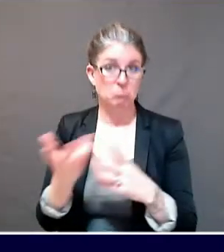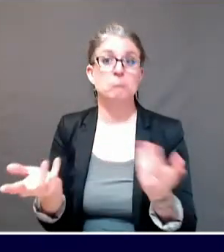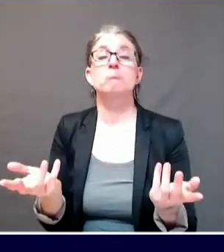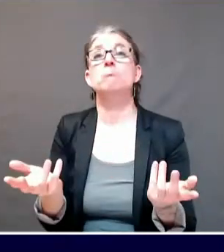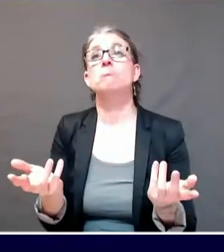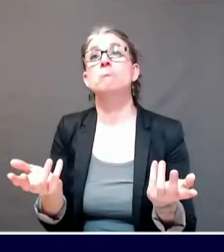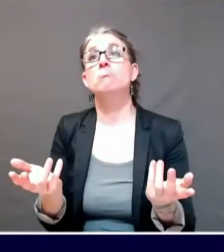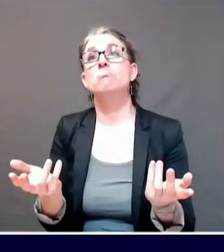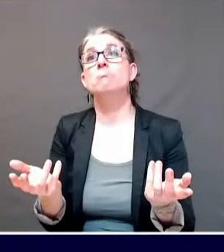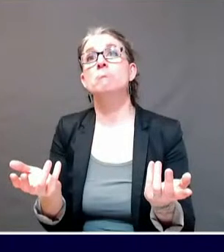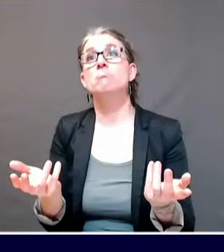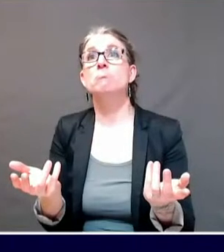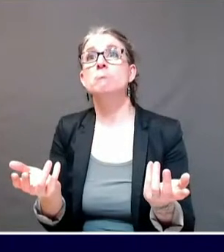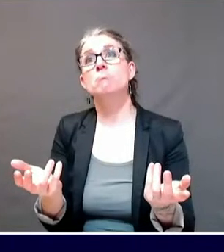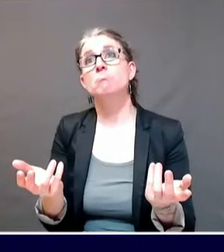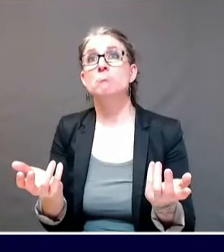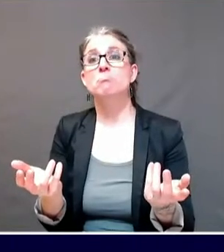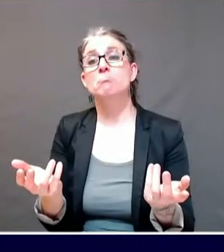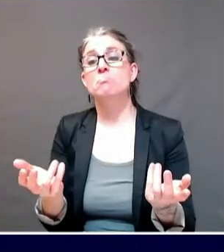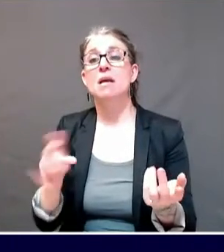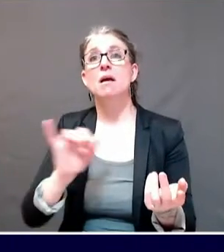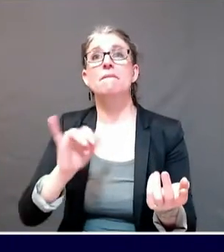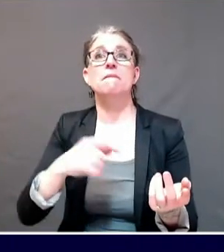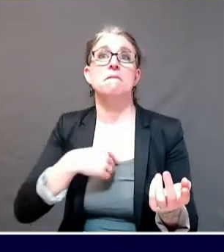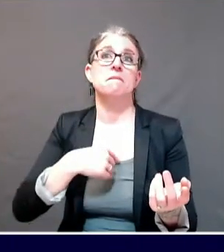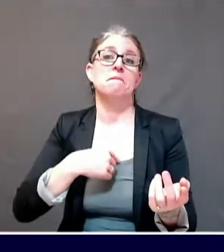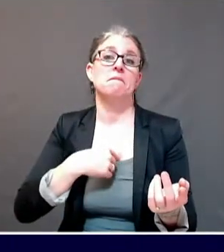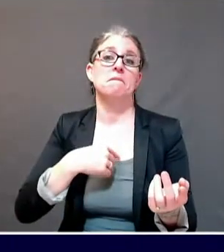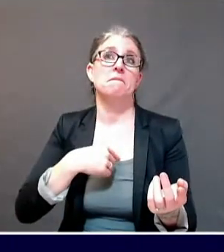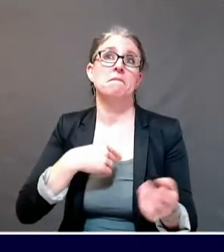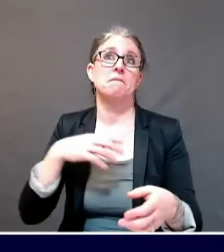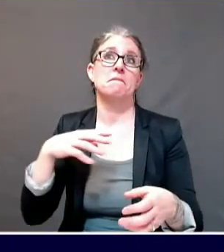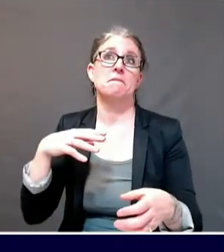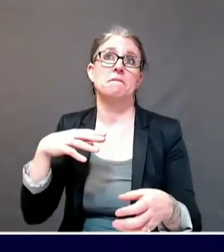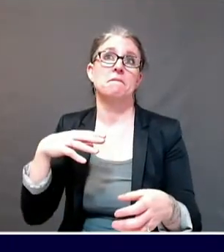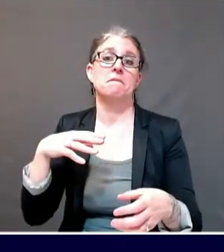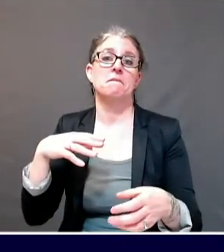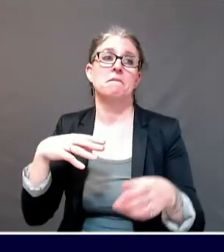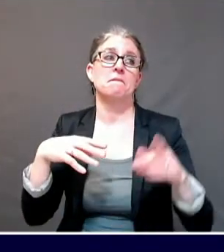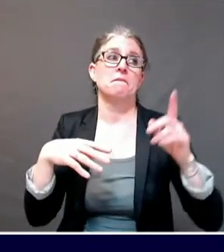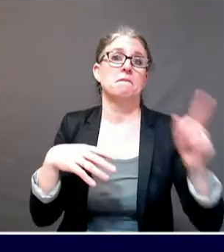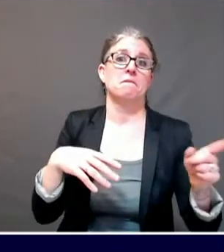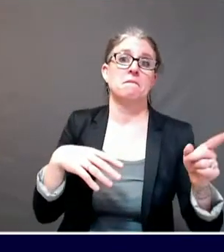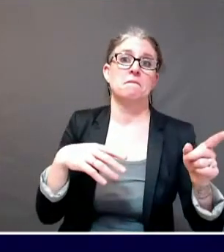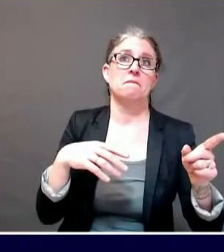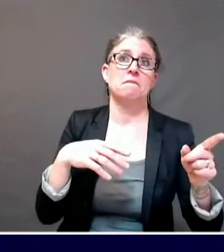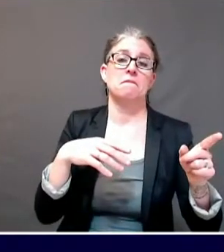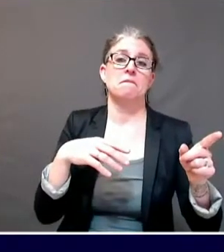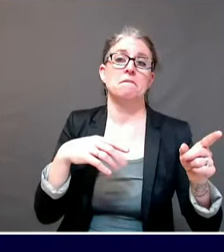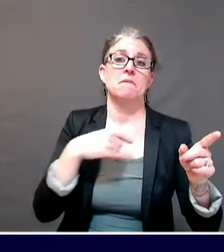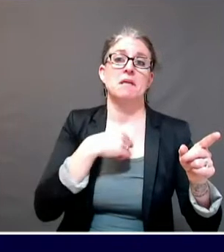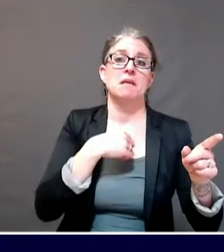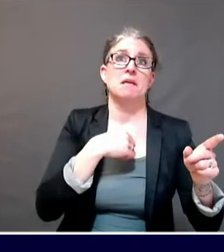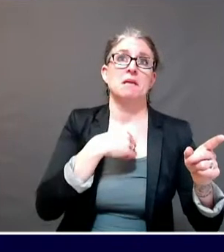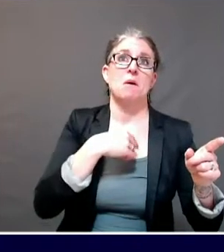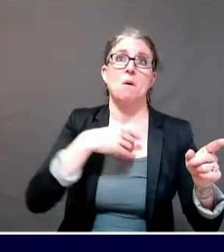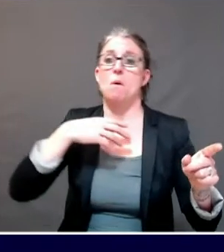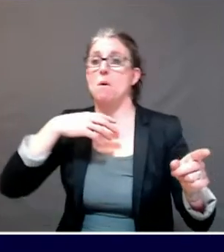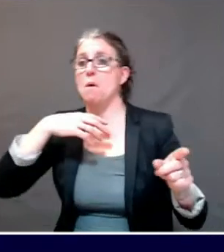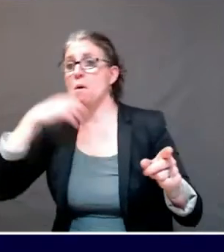phase as, say, an essential worker, that you may get the vaccine before that essential worker, or maybe that there might